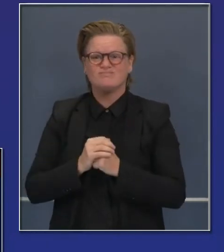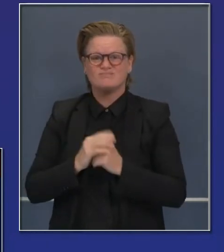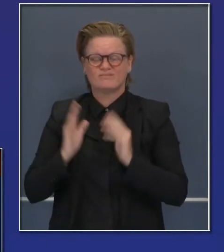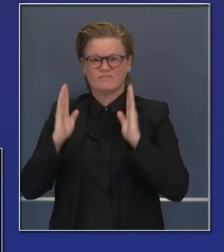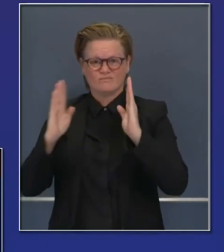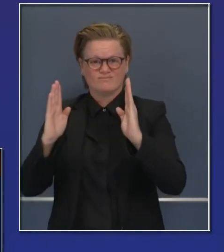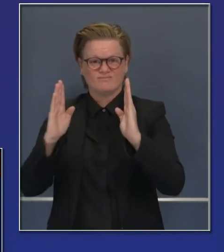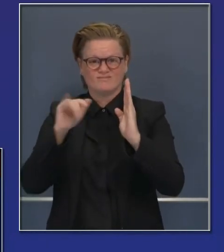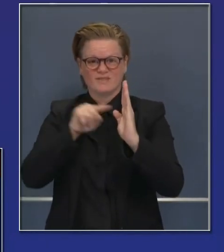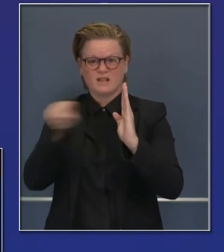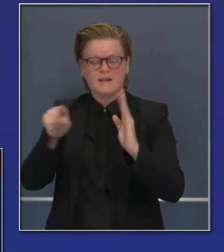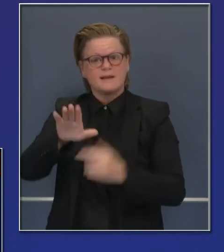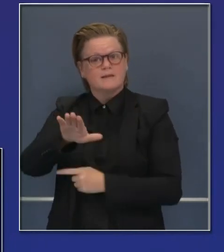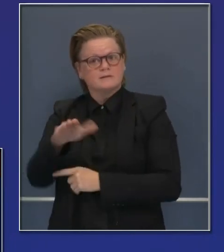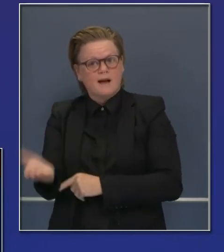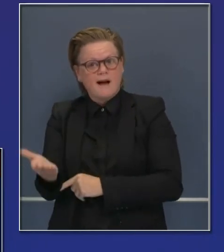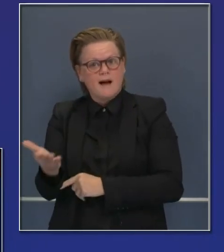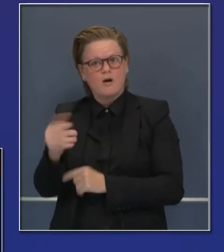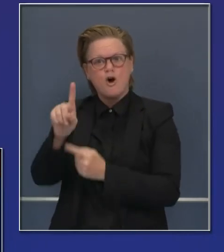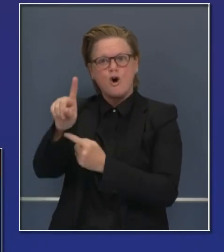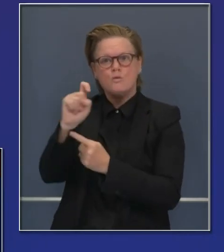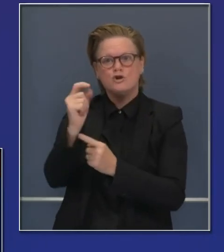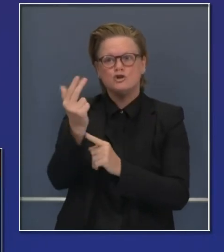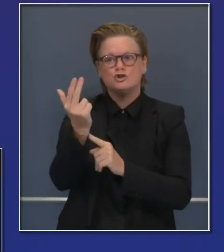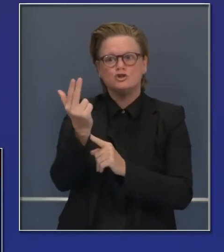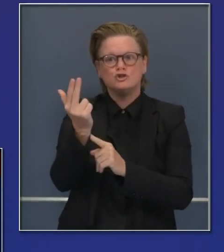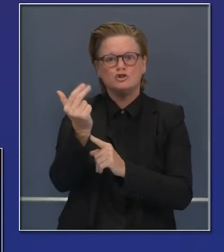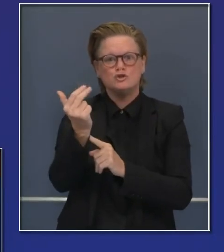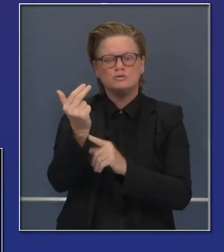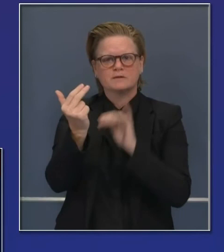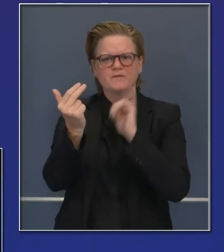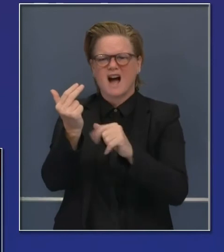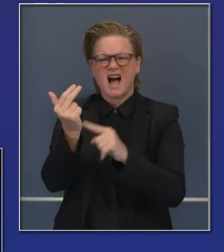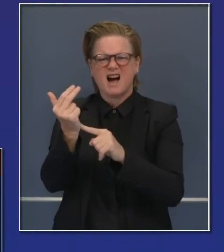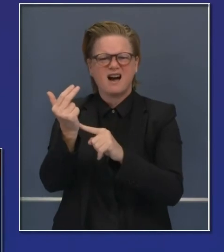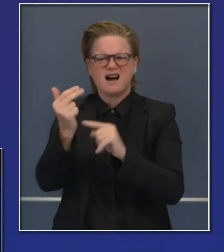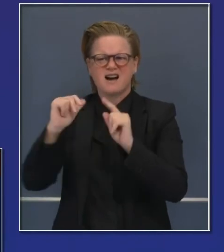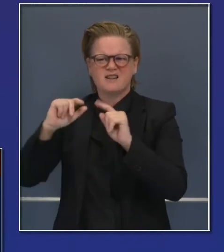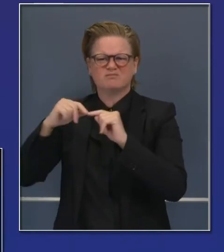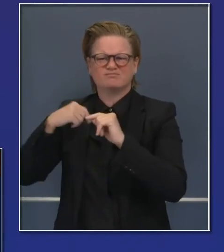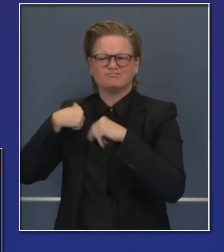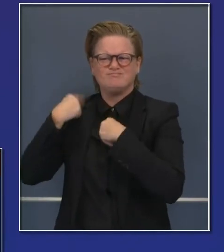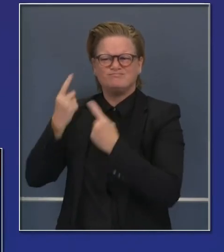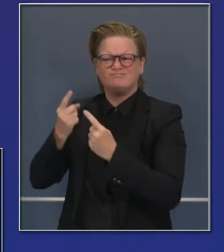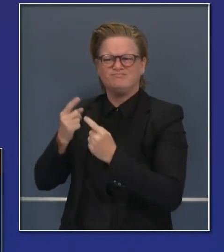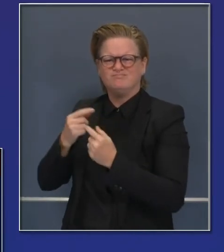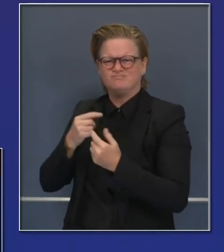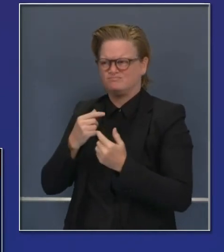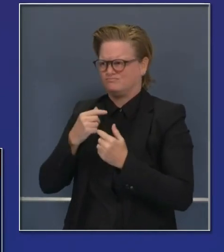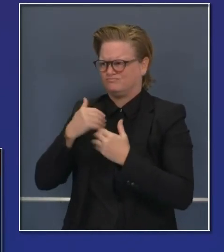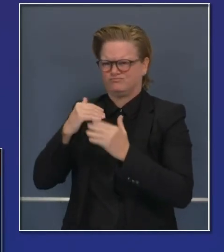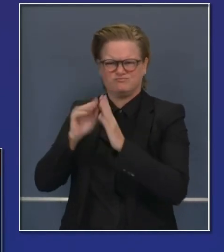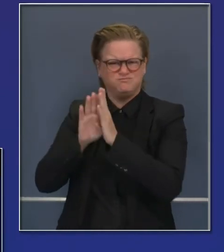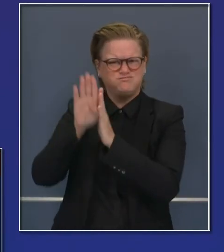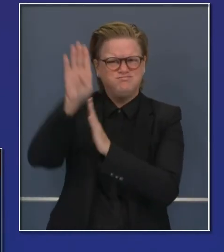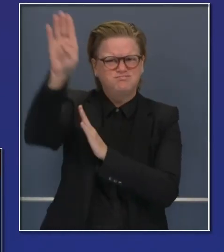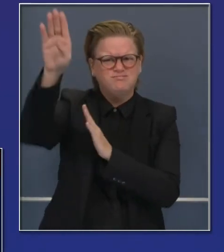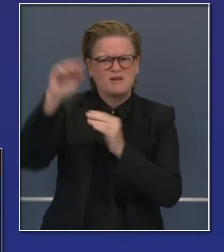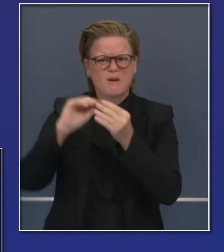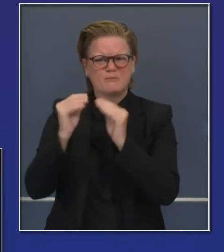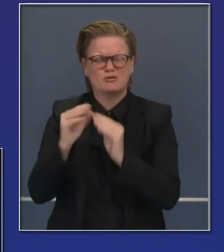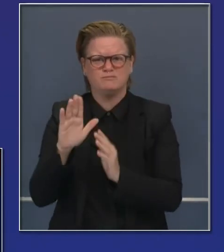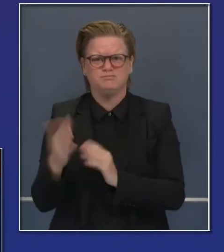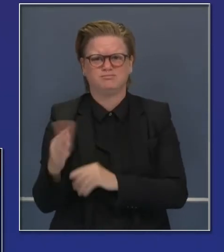increase significantly over the course of the last number of weeks. Just take a look at this slide. A month ago, on